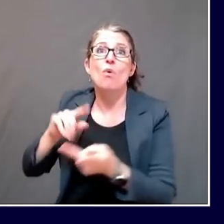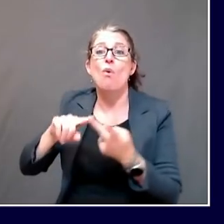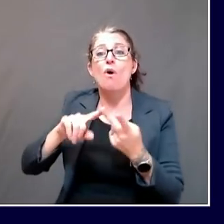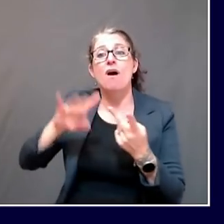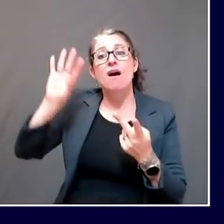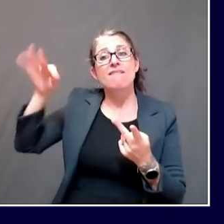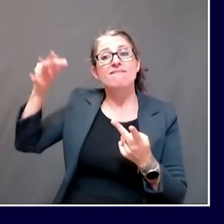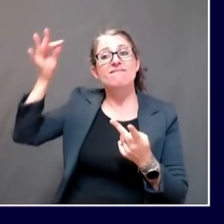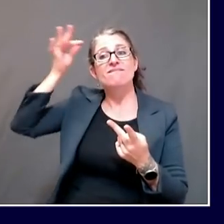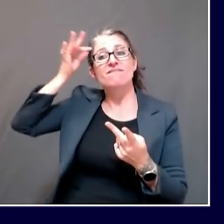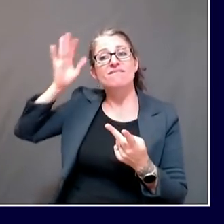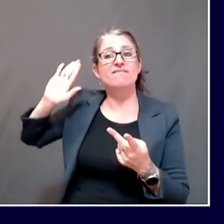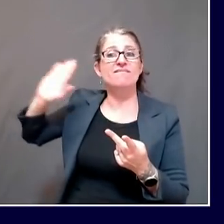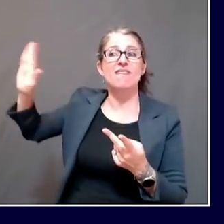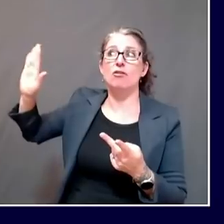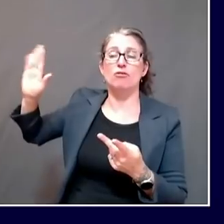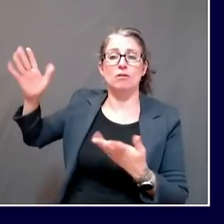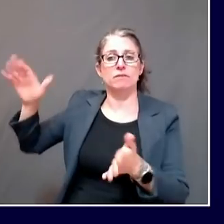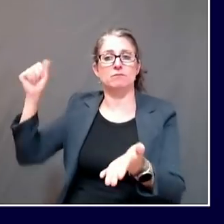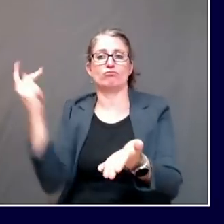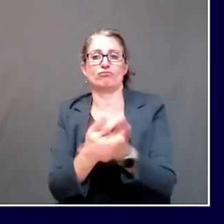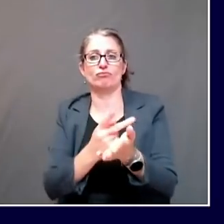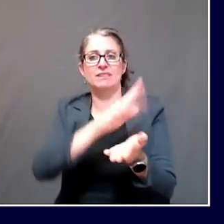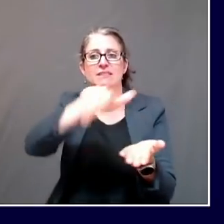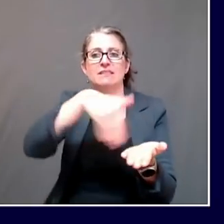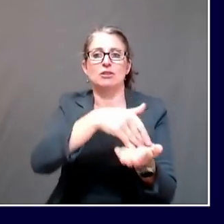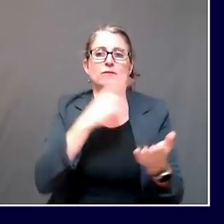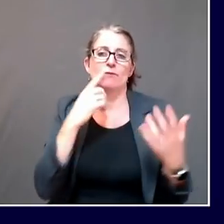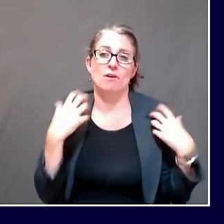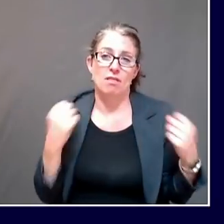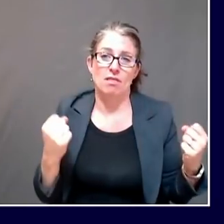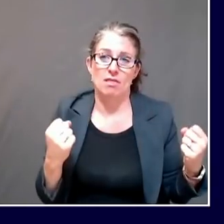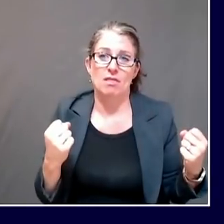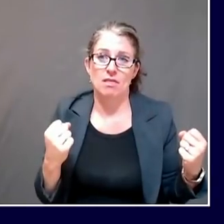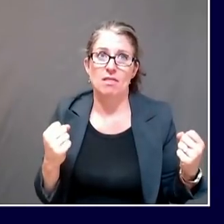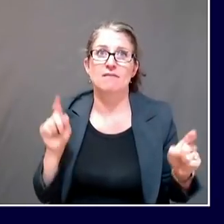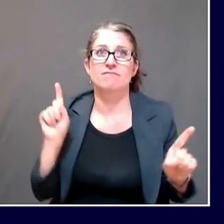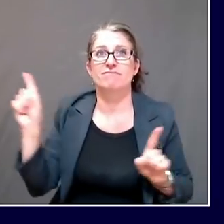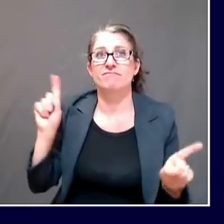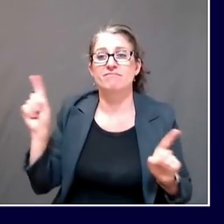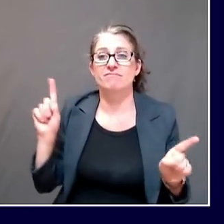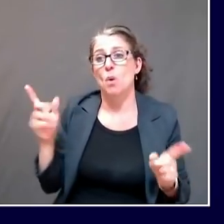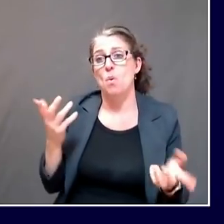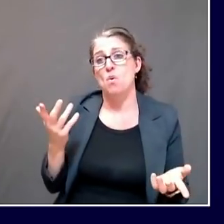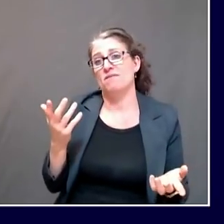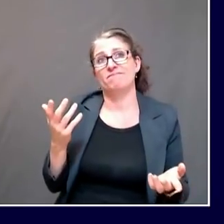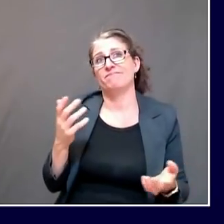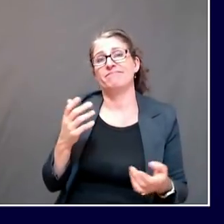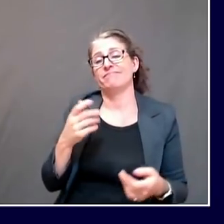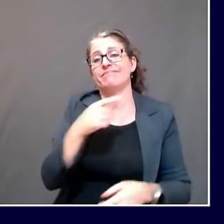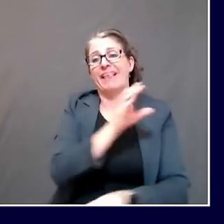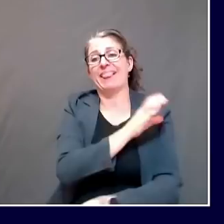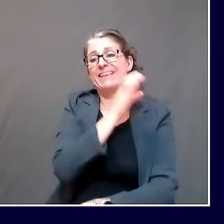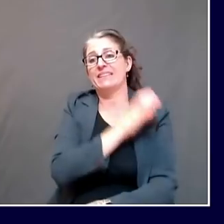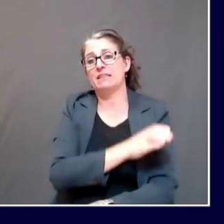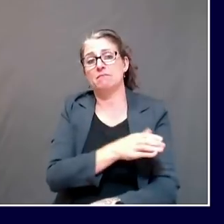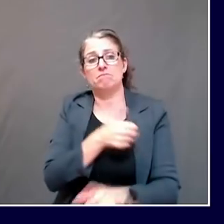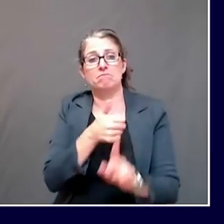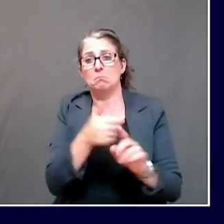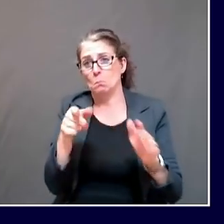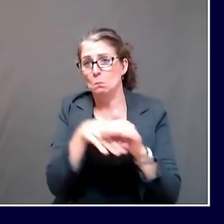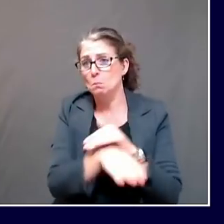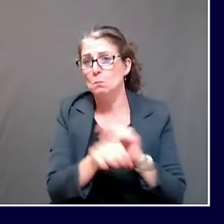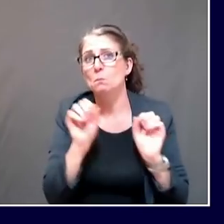or whether it's done by state mandate, the goal here has got to be to increase flu vaccine levels to make them as high